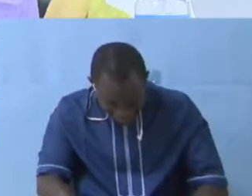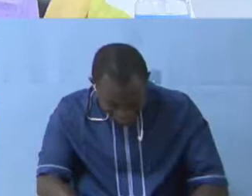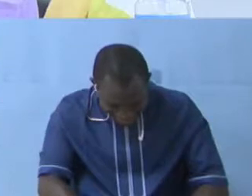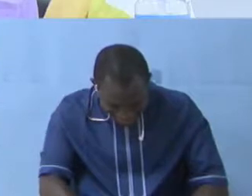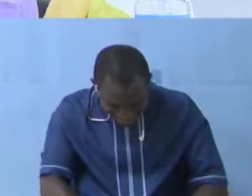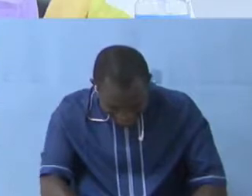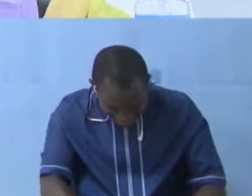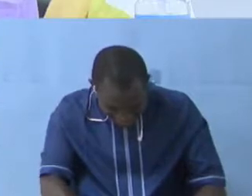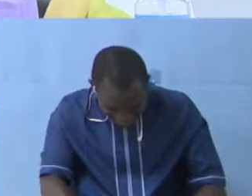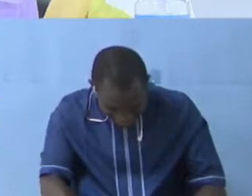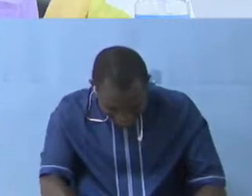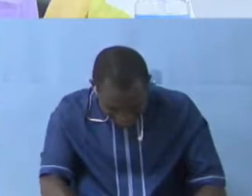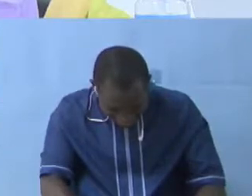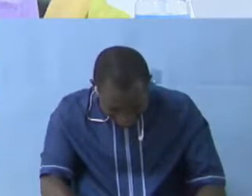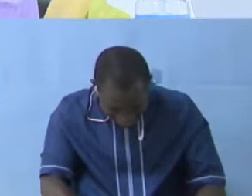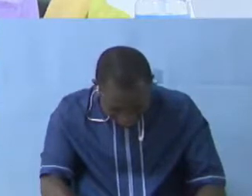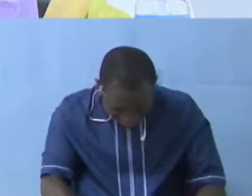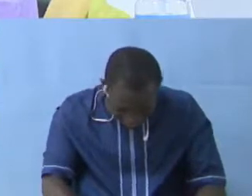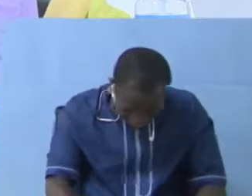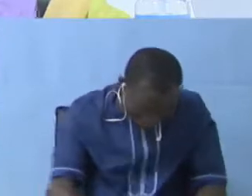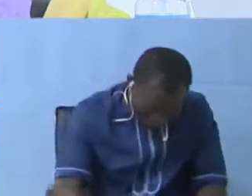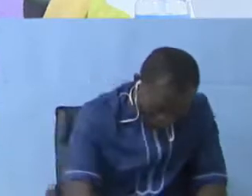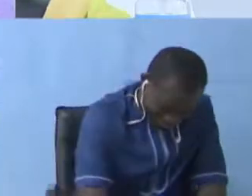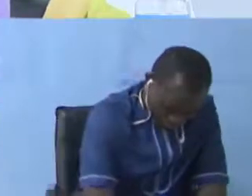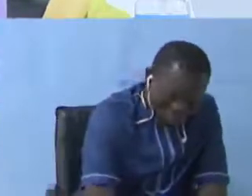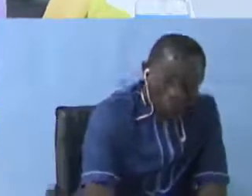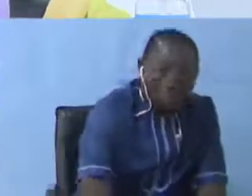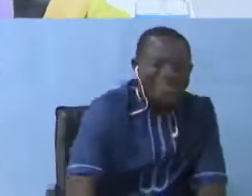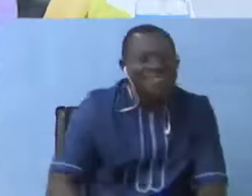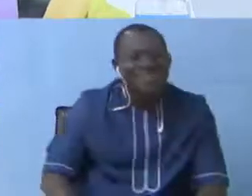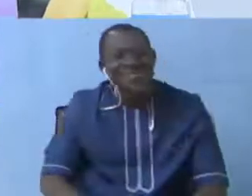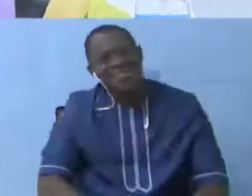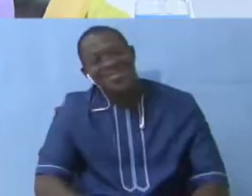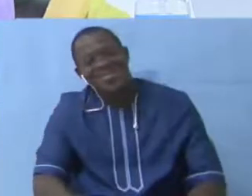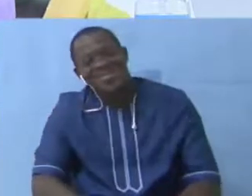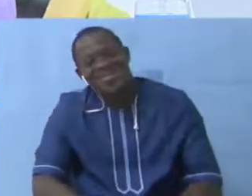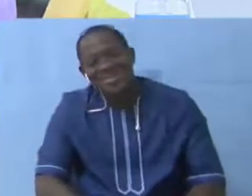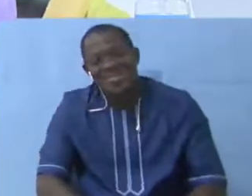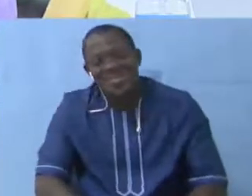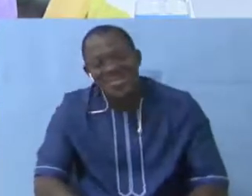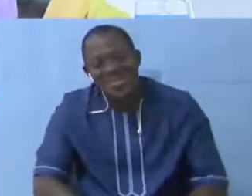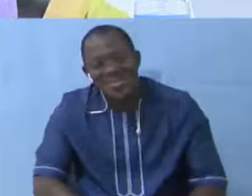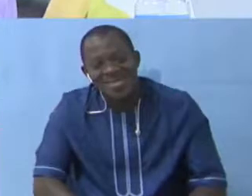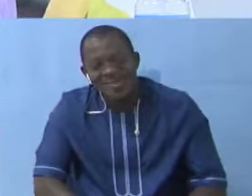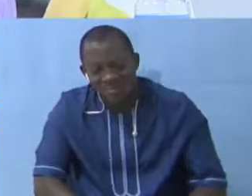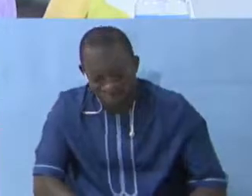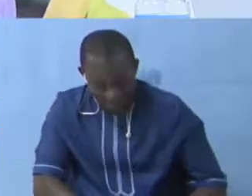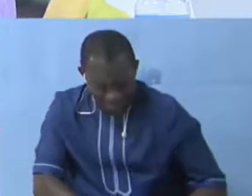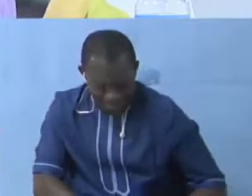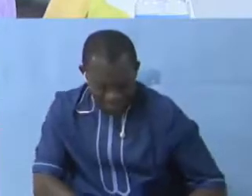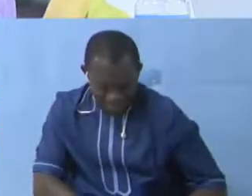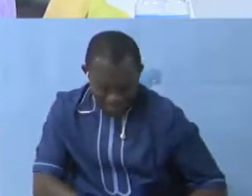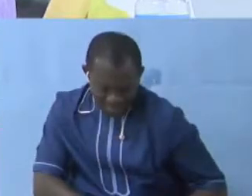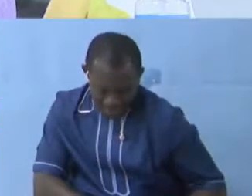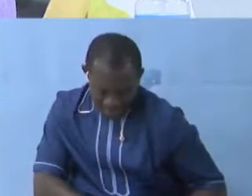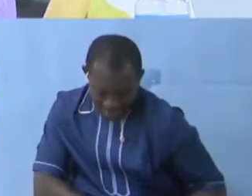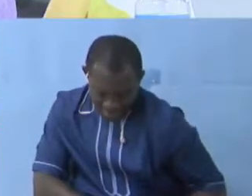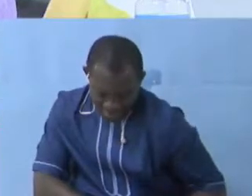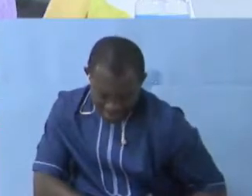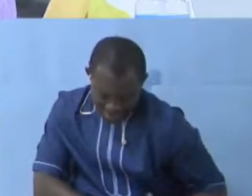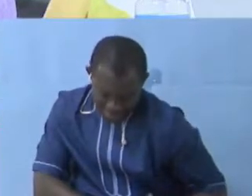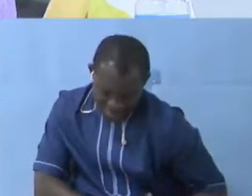Bo ñu may dana neex torop. Okay. Sorry. Tuuti rek nga jëlaat ma continuer fofu. Fan lay